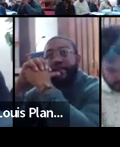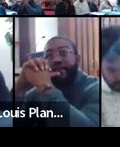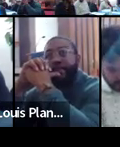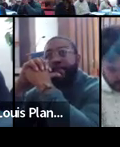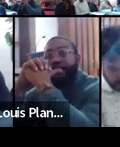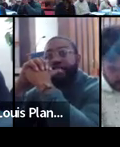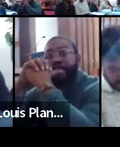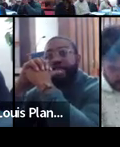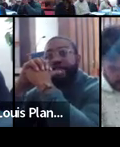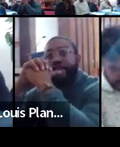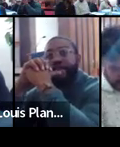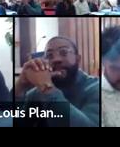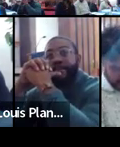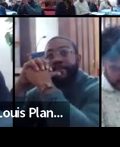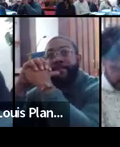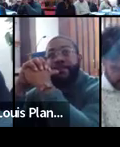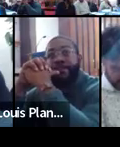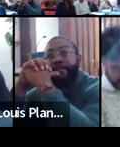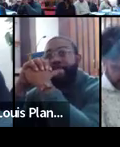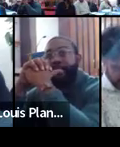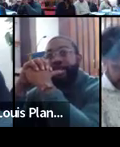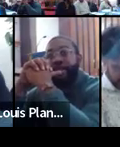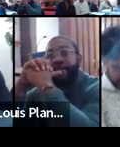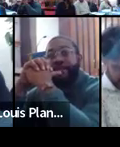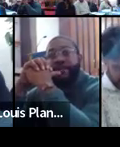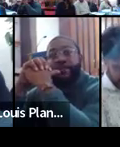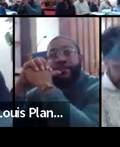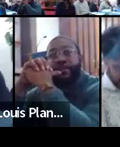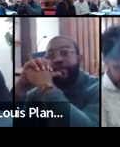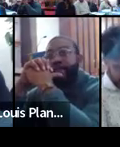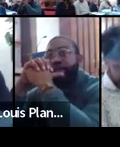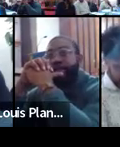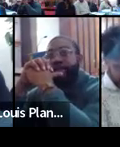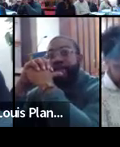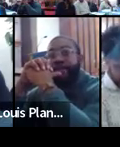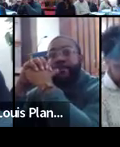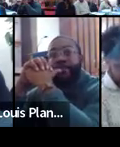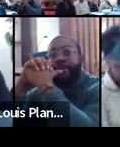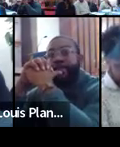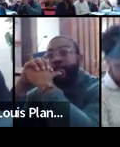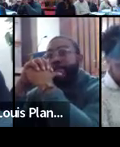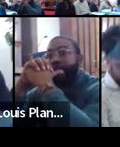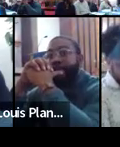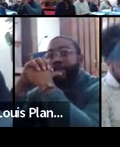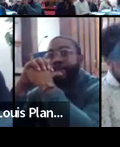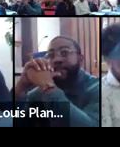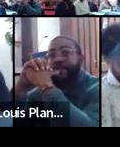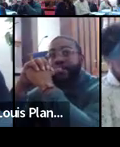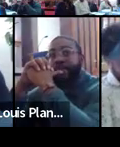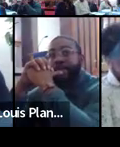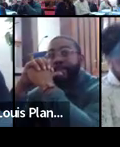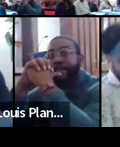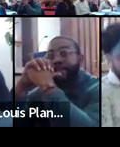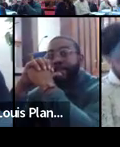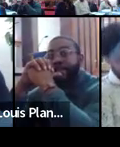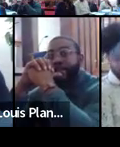Along with Fred Phillips, we just purchased over 80 bags, over 50 bags,